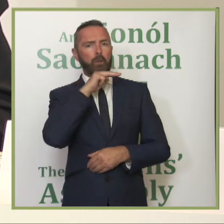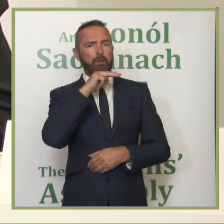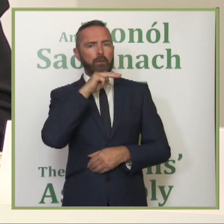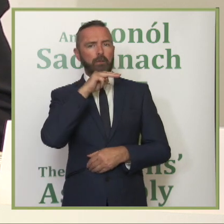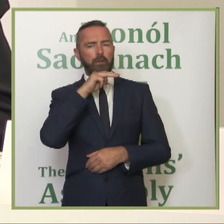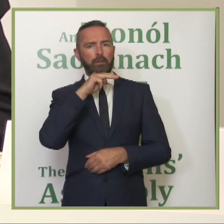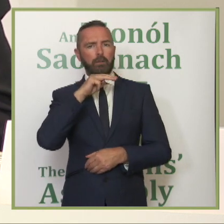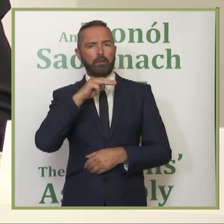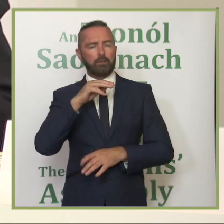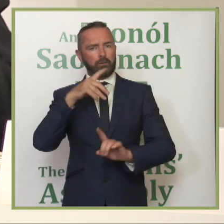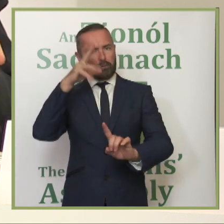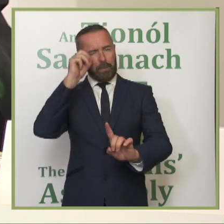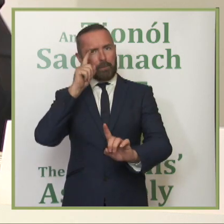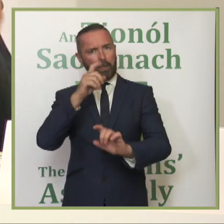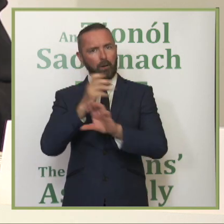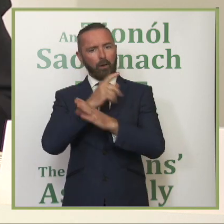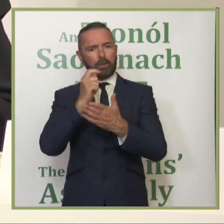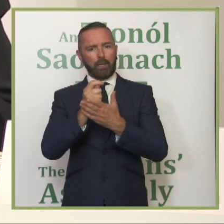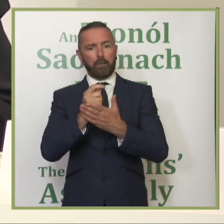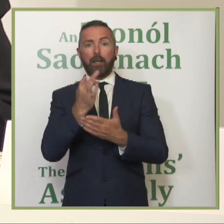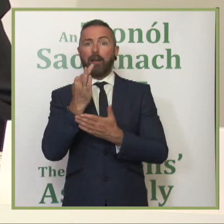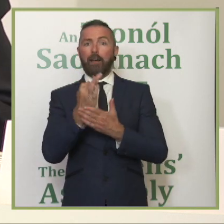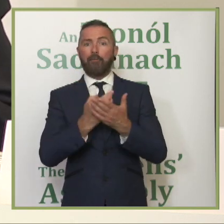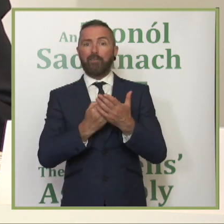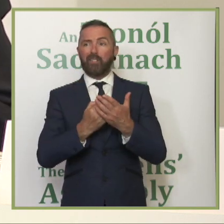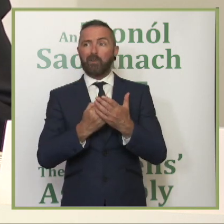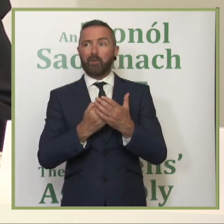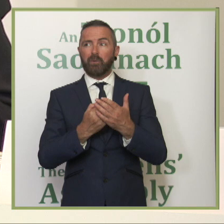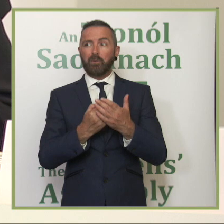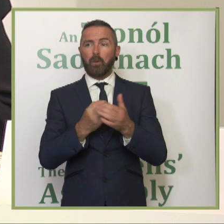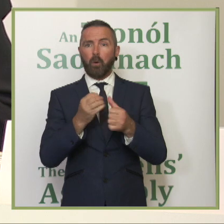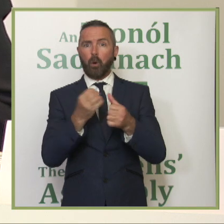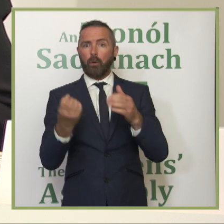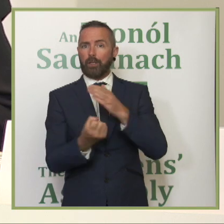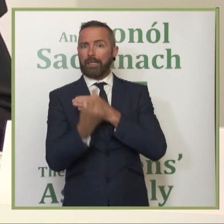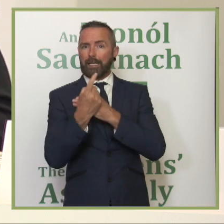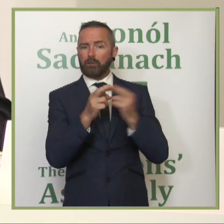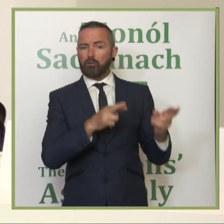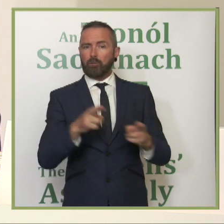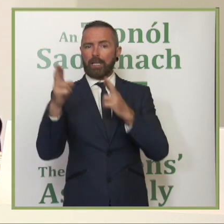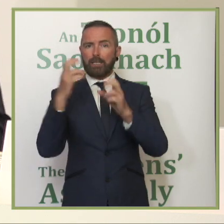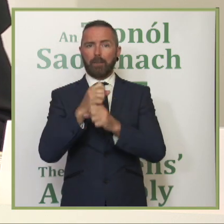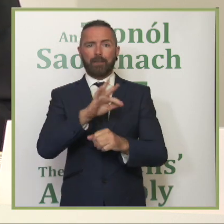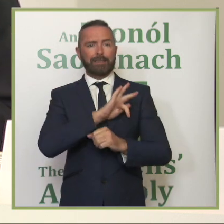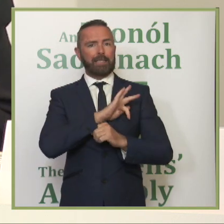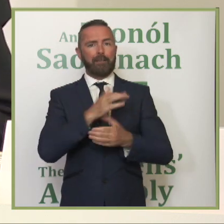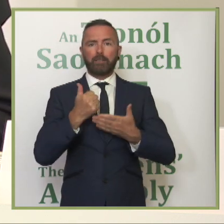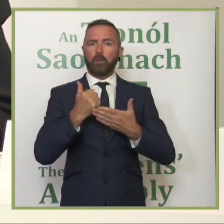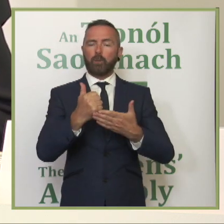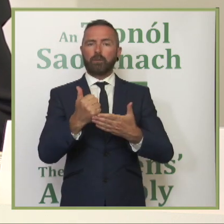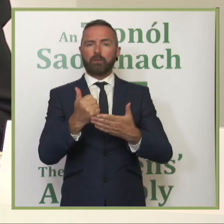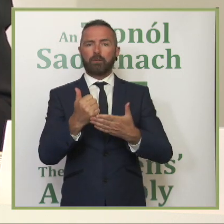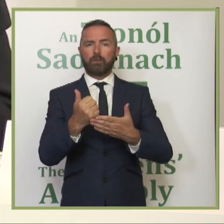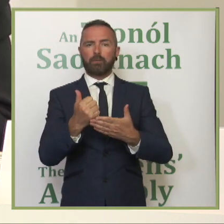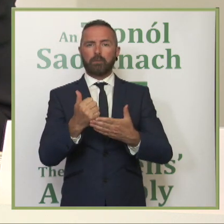of our radar all the time. There were a few tactical issues, what people raised around self-supports. Really